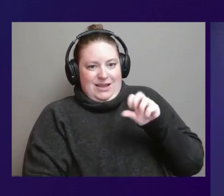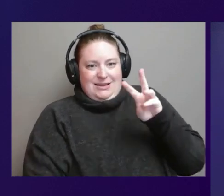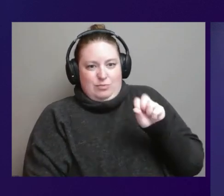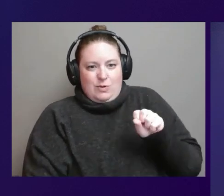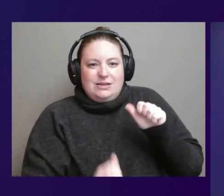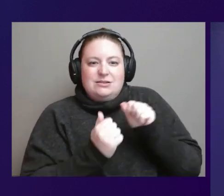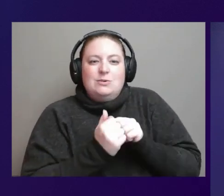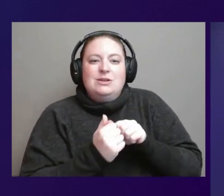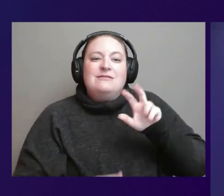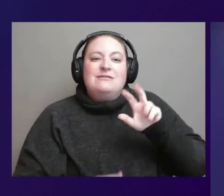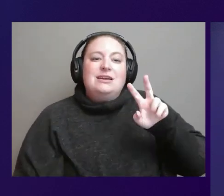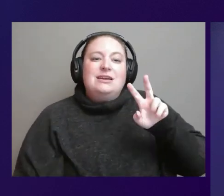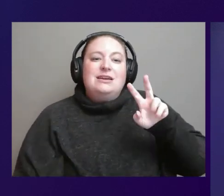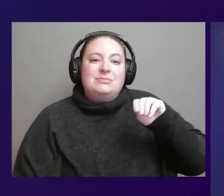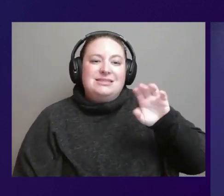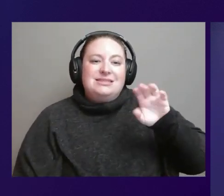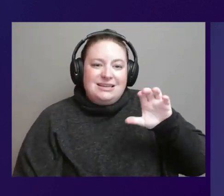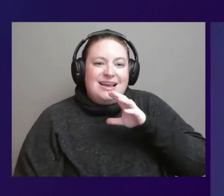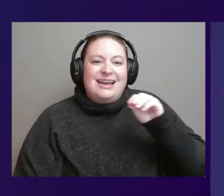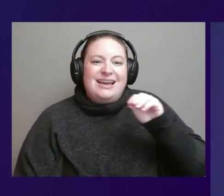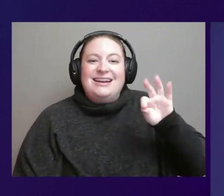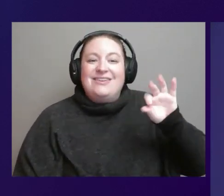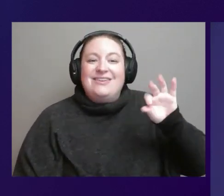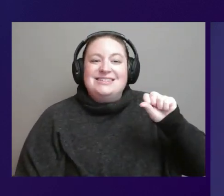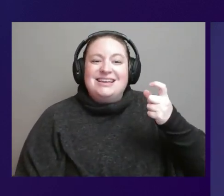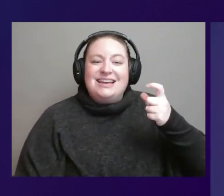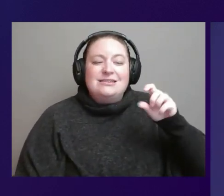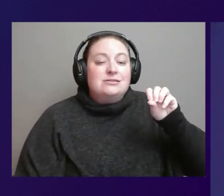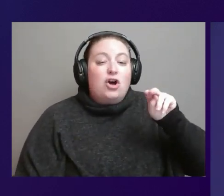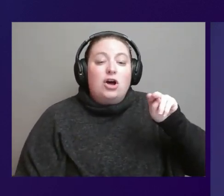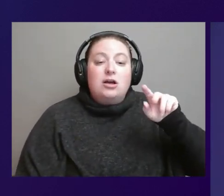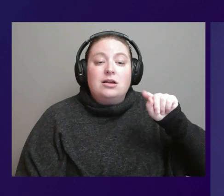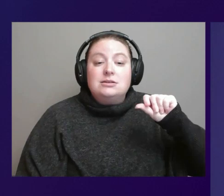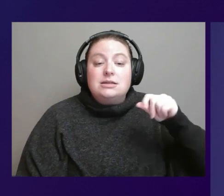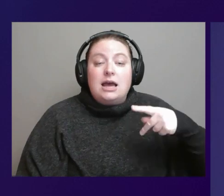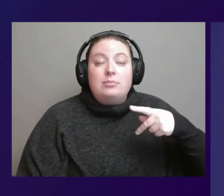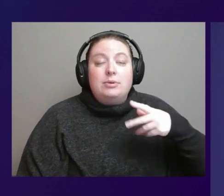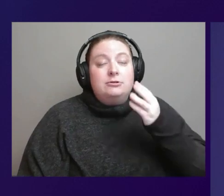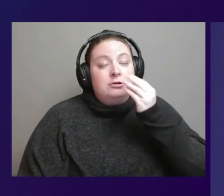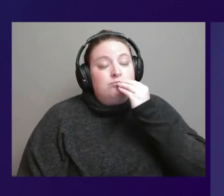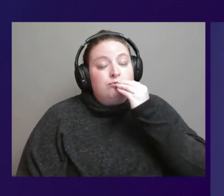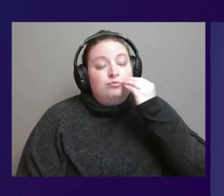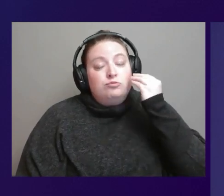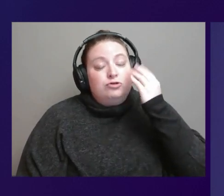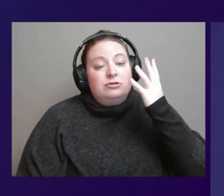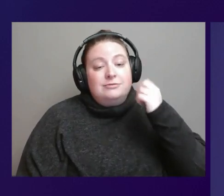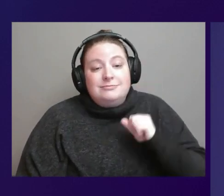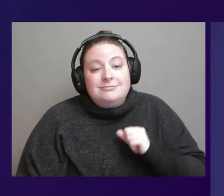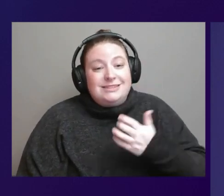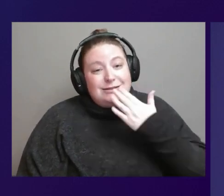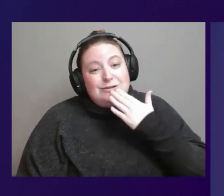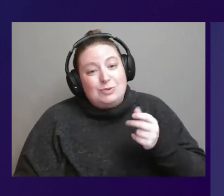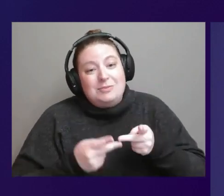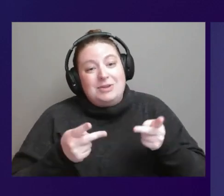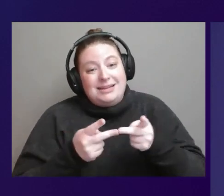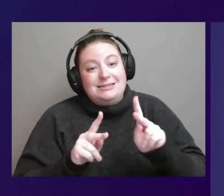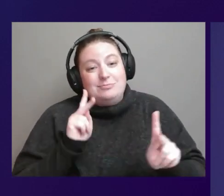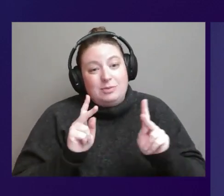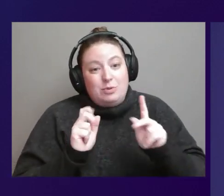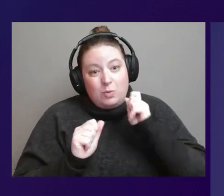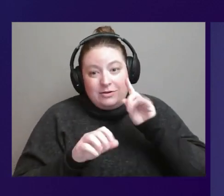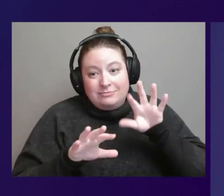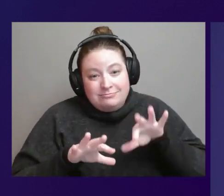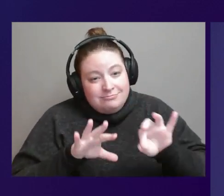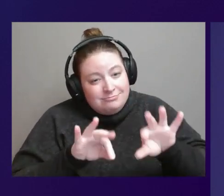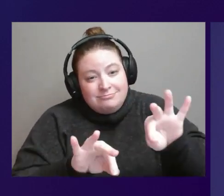FSX ONTAP. Mwah. It really is a sweet spot that I think a lot of people are going to discover much, much